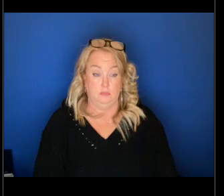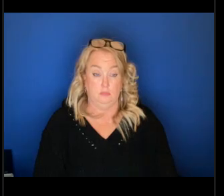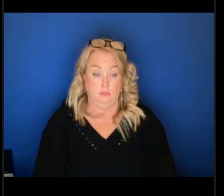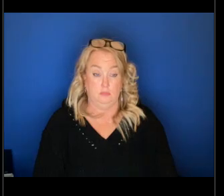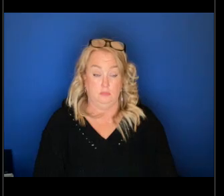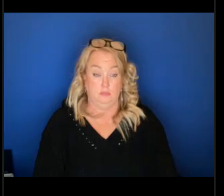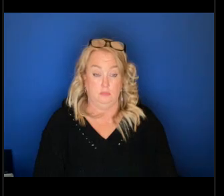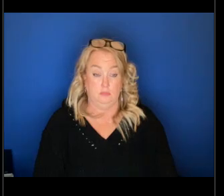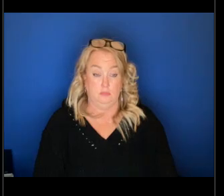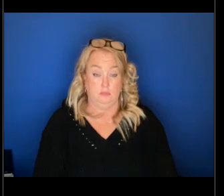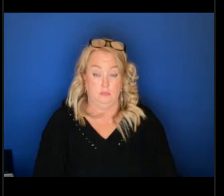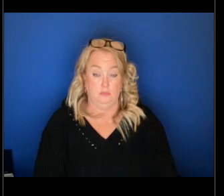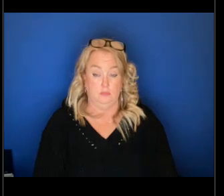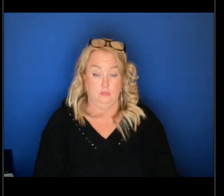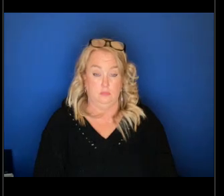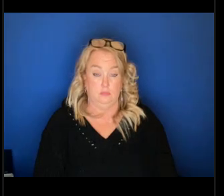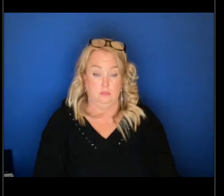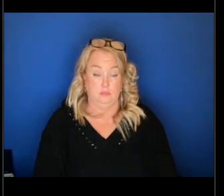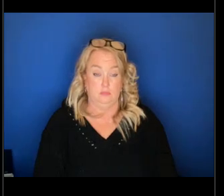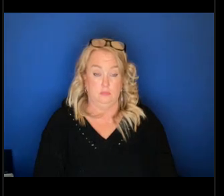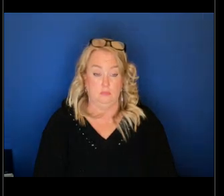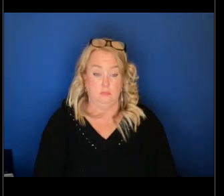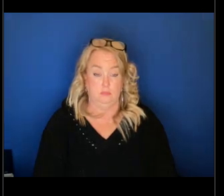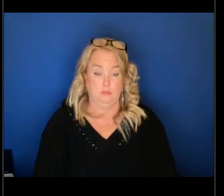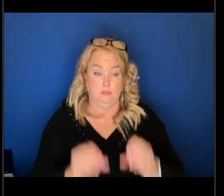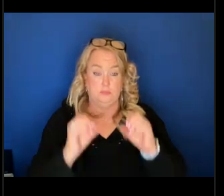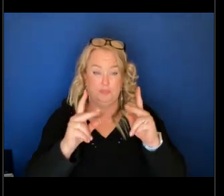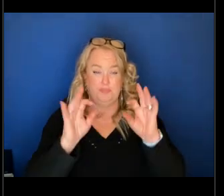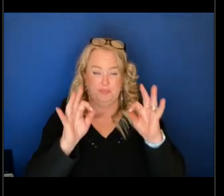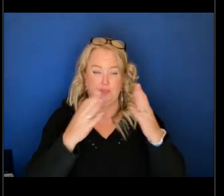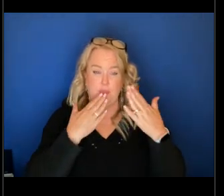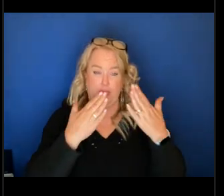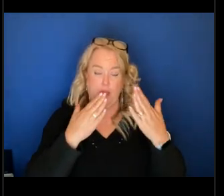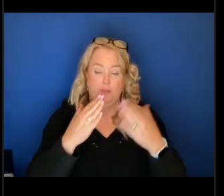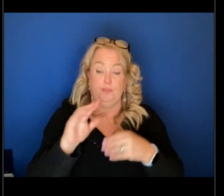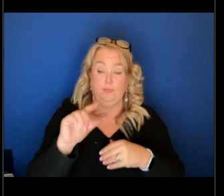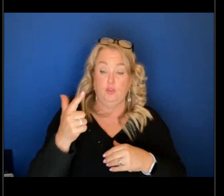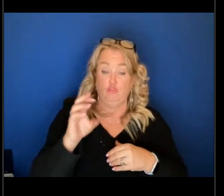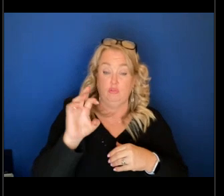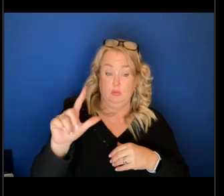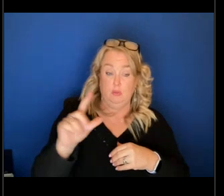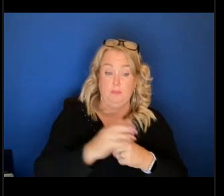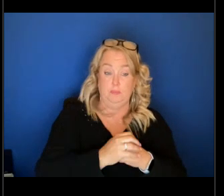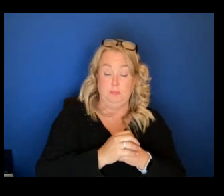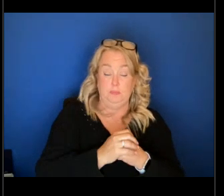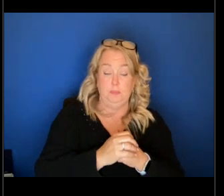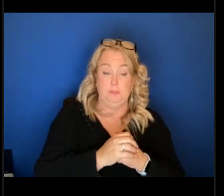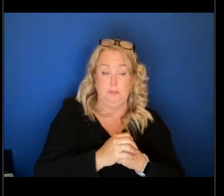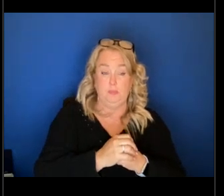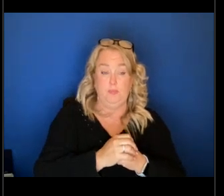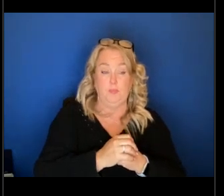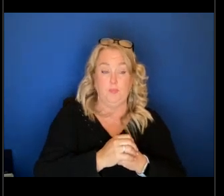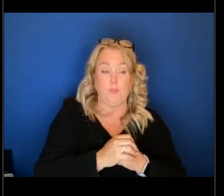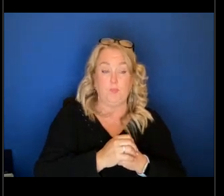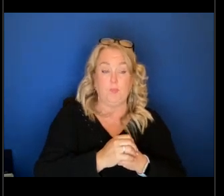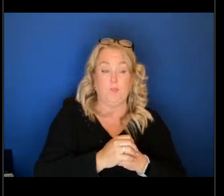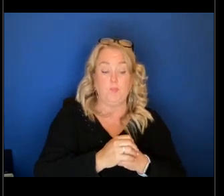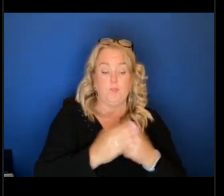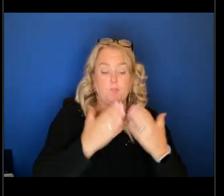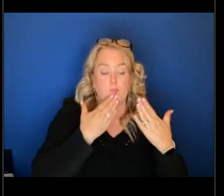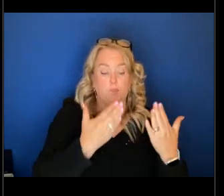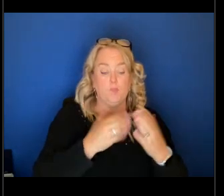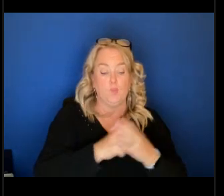All right, go ahead and close that out. Thank you so much. And back to you, Crystal, for the takeaways. Thank